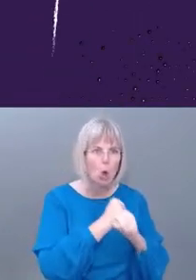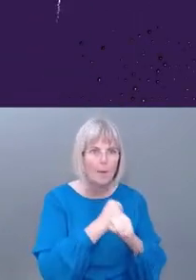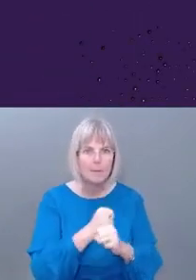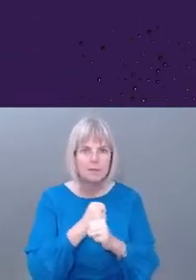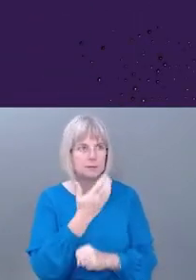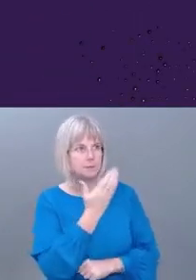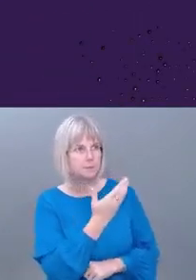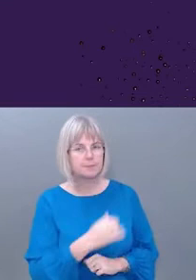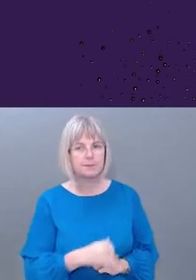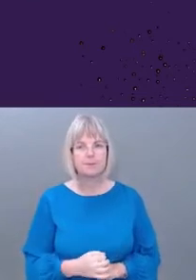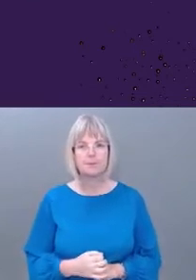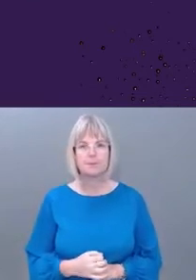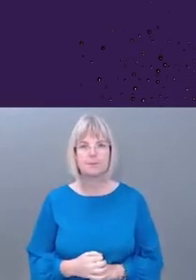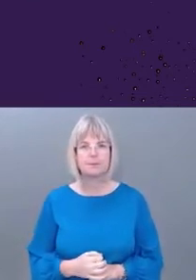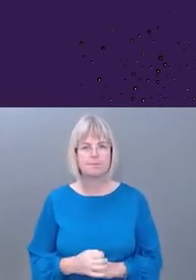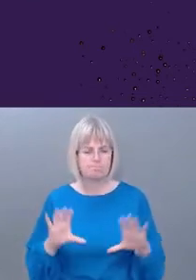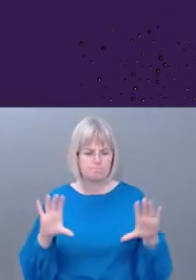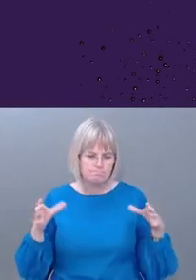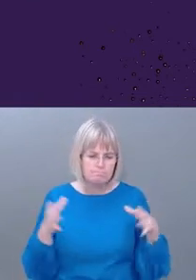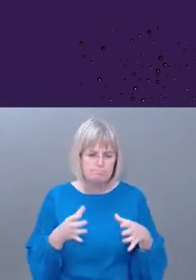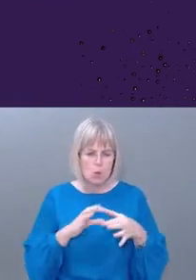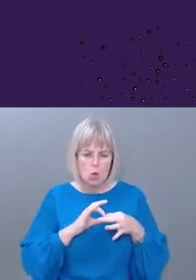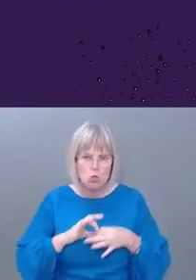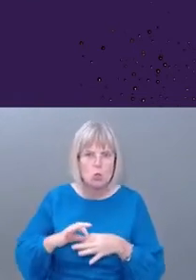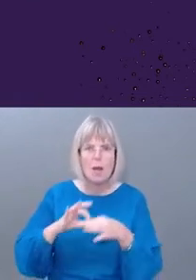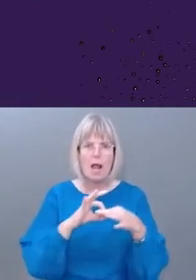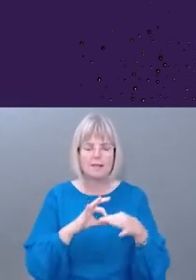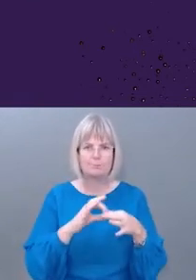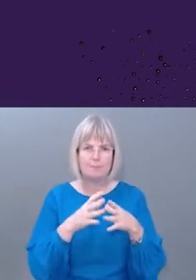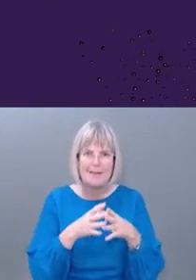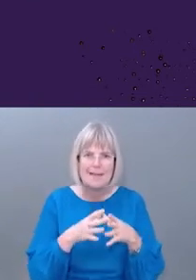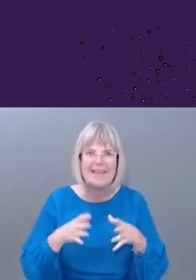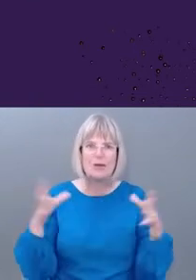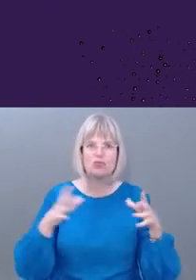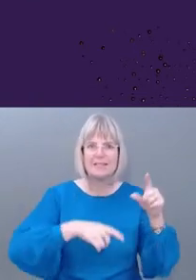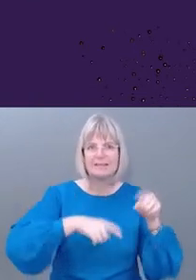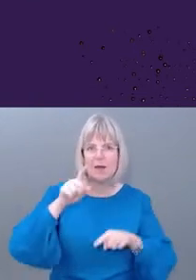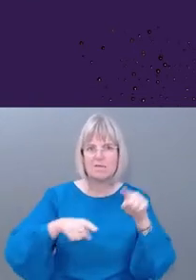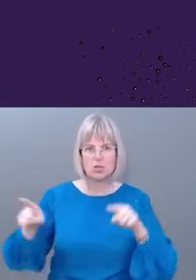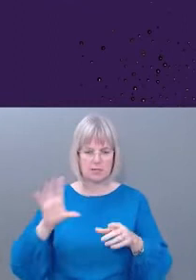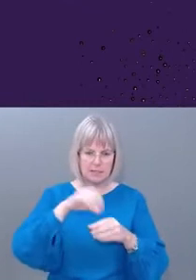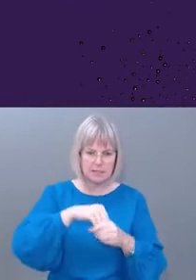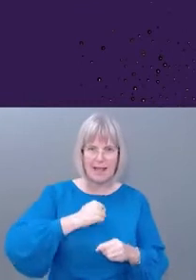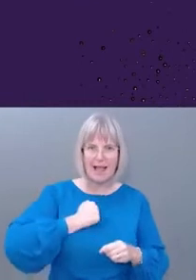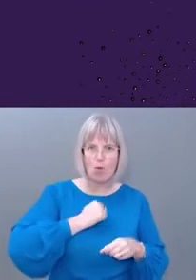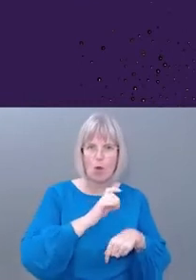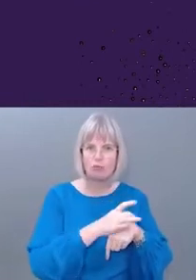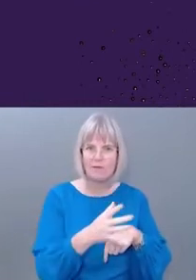Unite and increase diversity in the psychological professions. Work together to make a bigger impact than we can